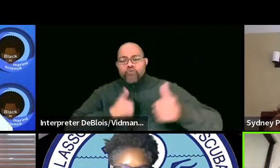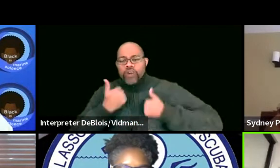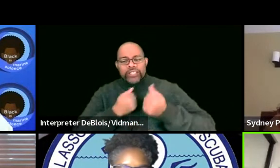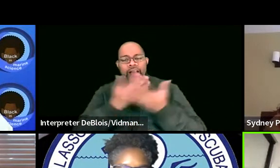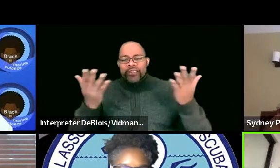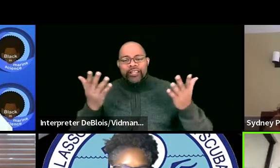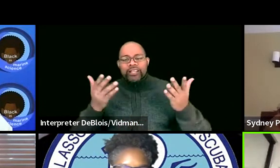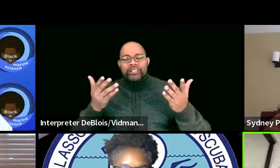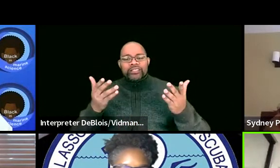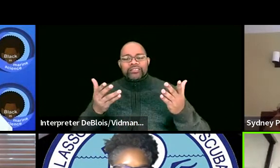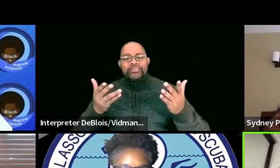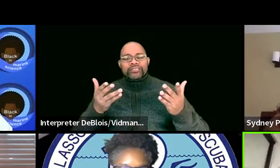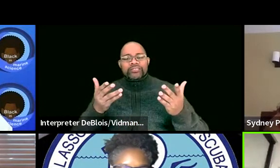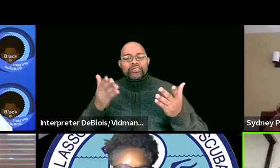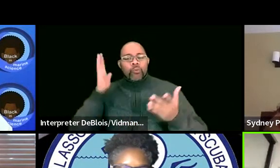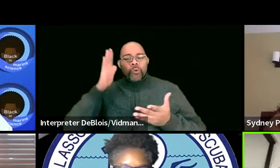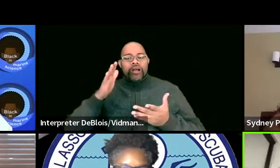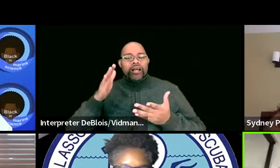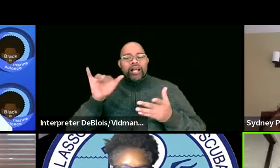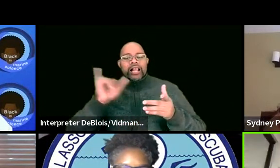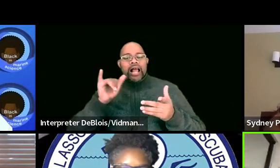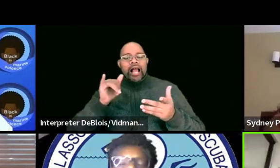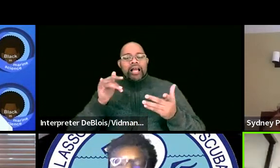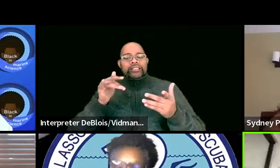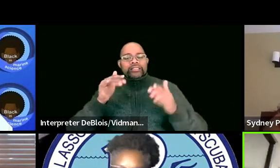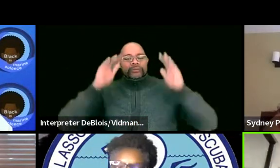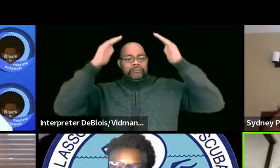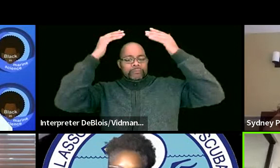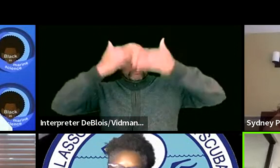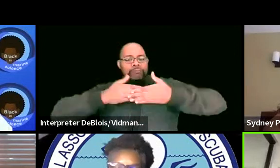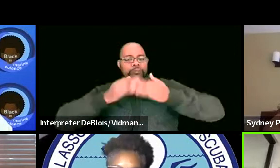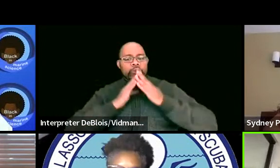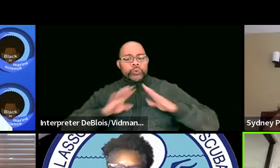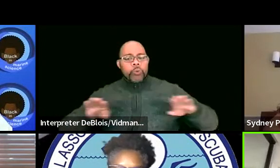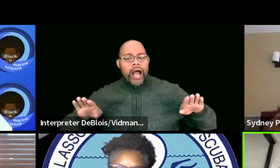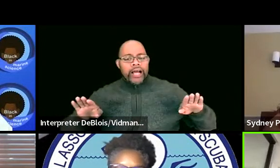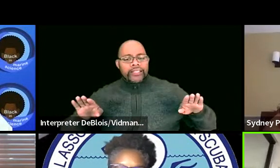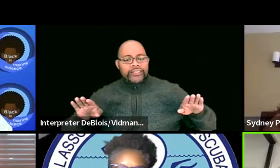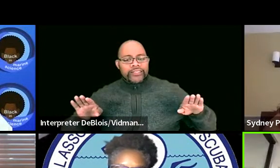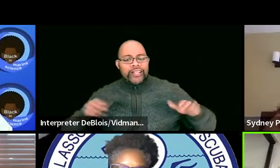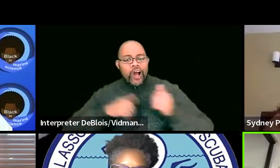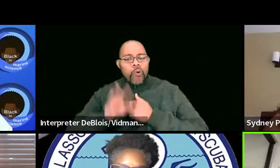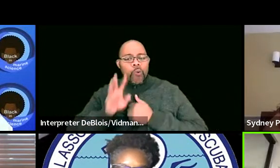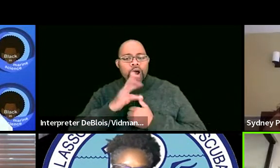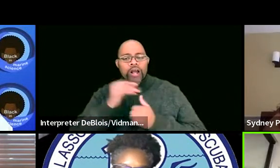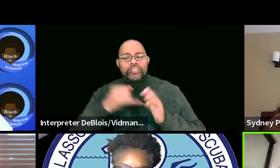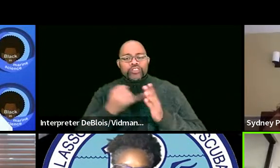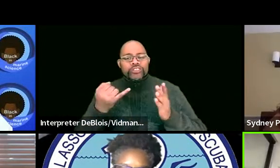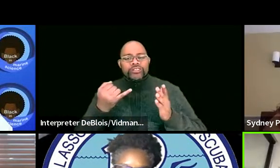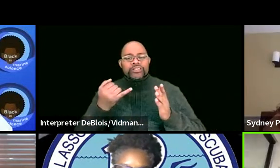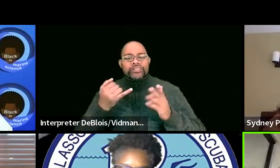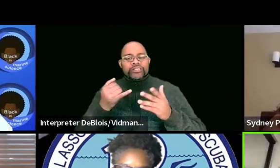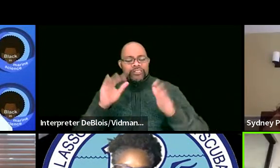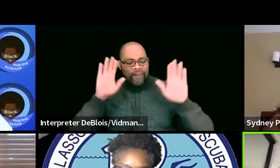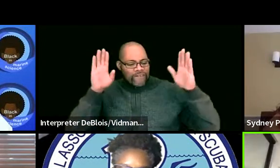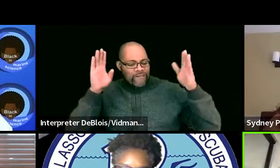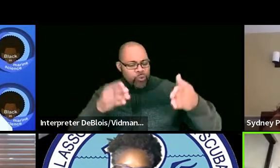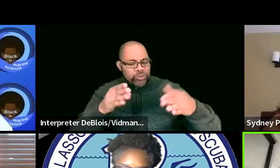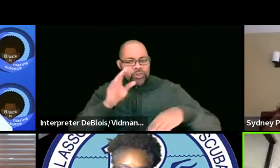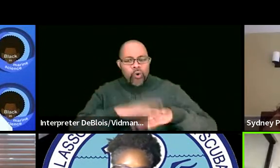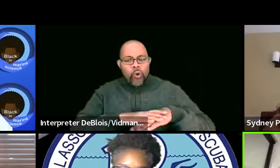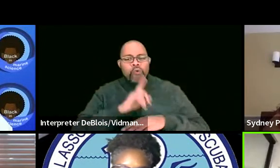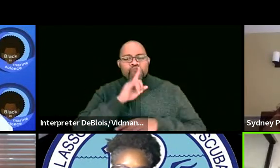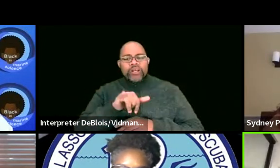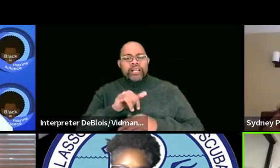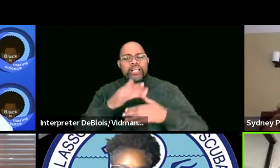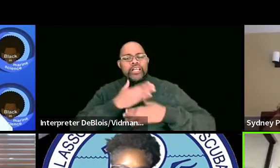kind of like everything, just it's like a veil of silence kind of like drapes down, and you're just hyper focused on really